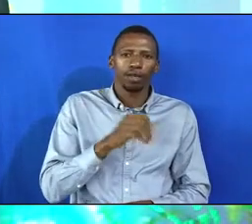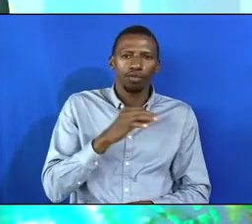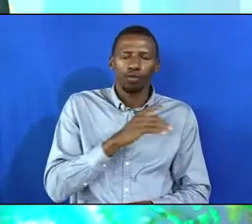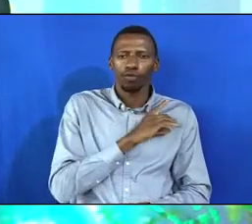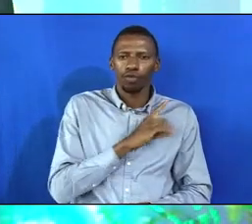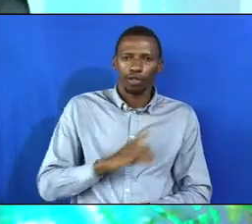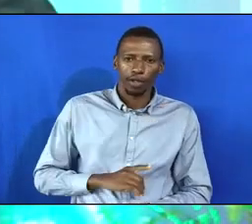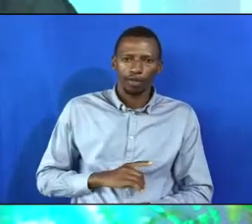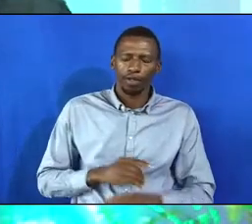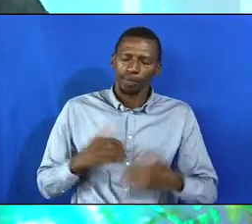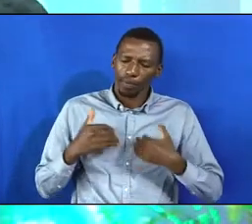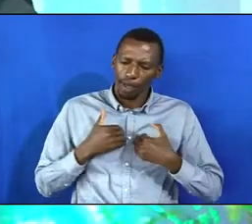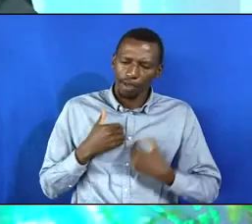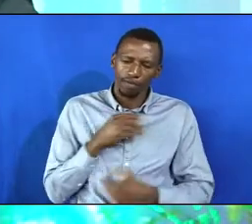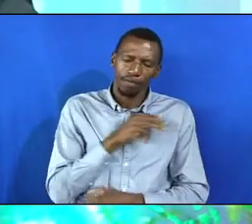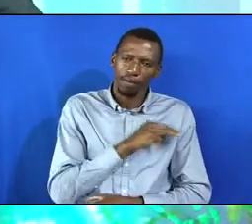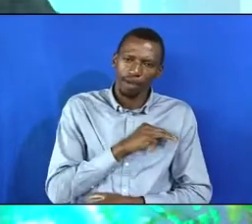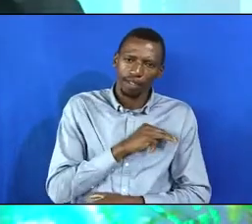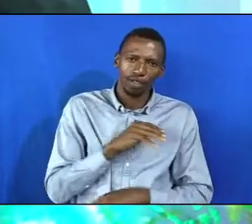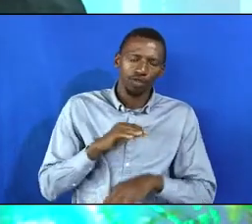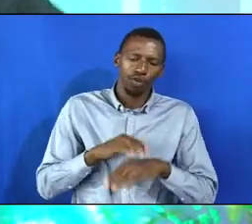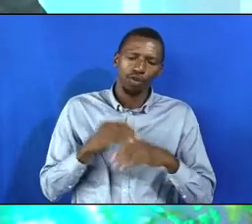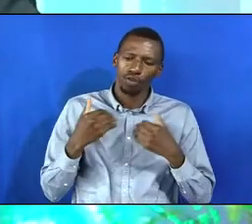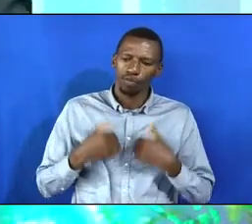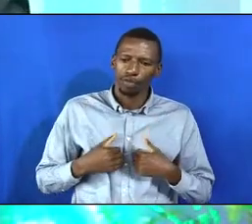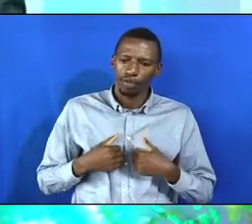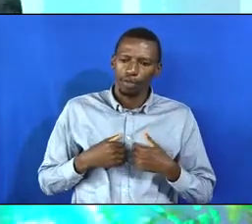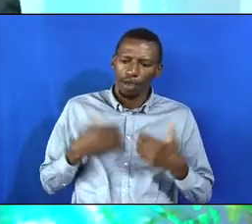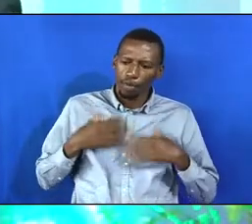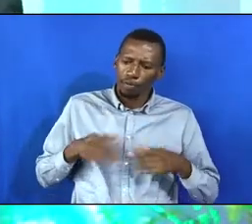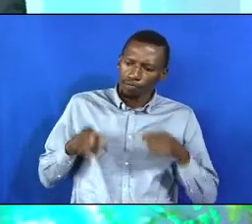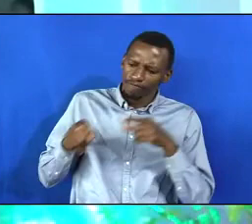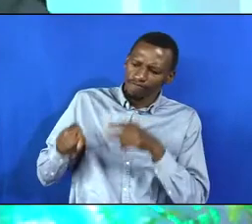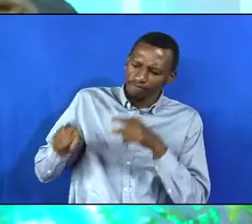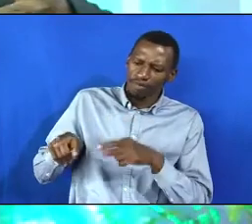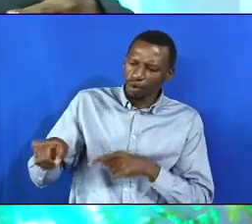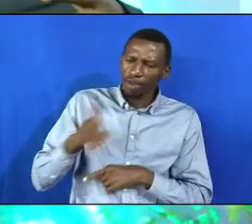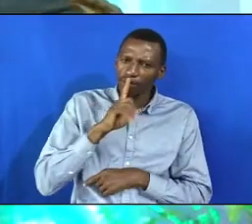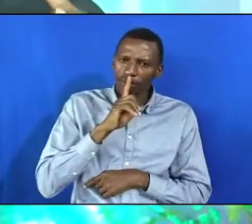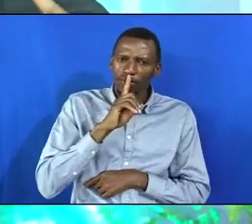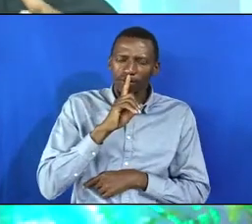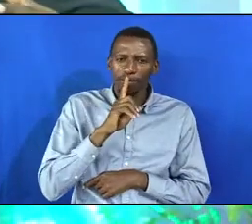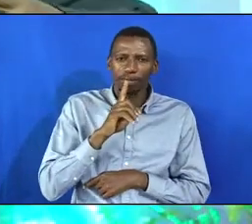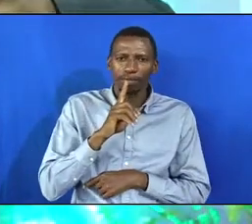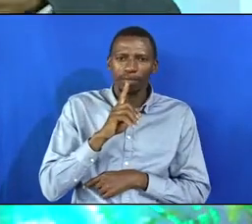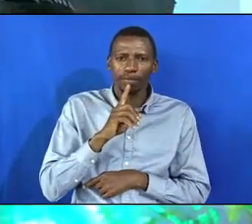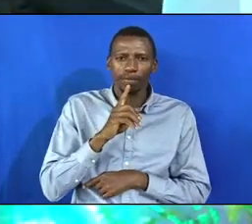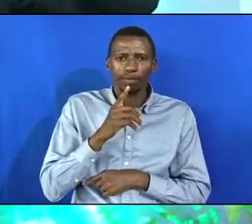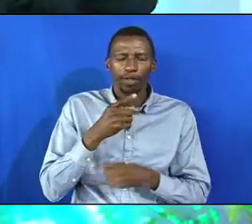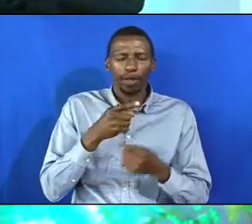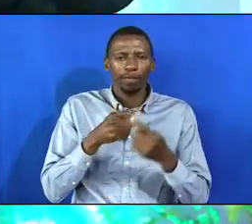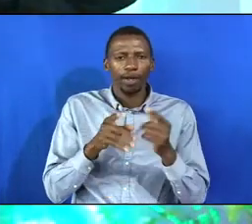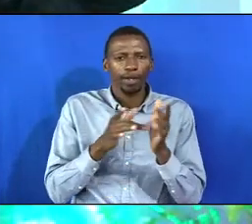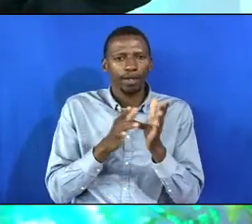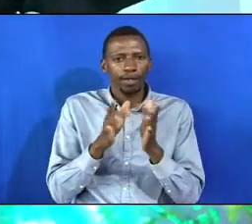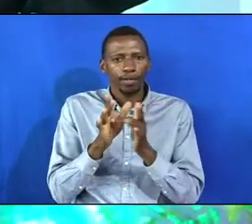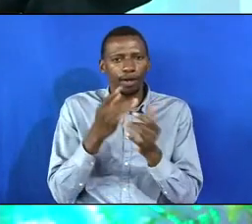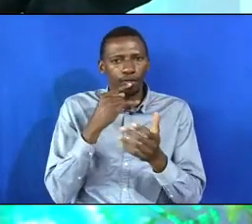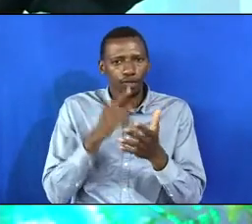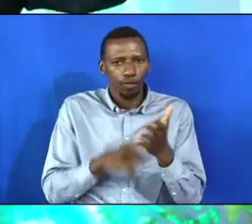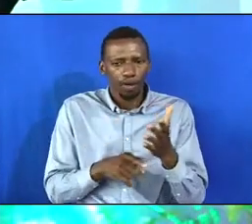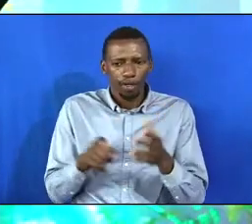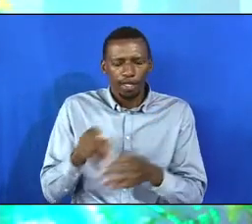me. Then they rebuked him. They told him, be quiet. But the Bible says he shouts even